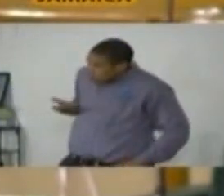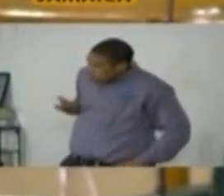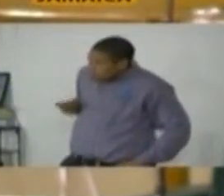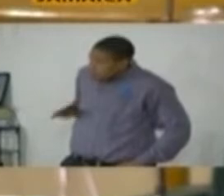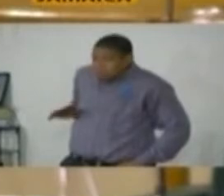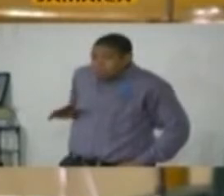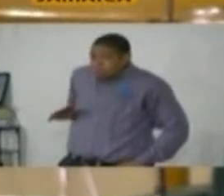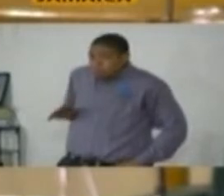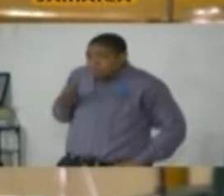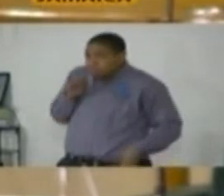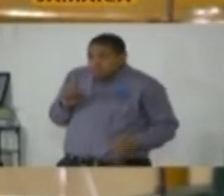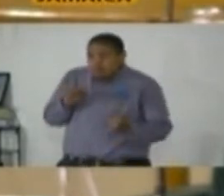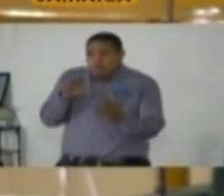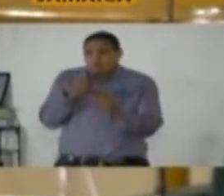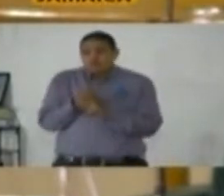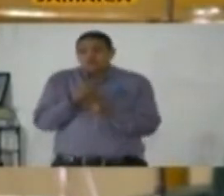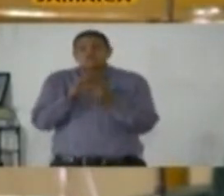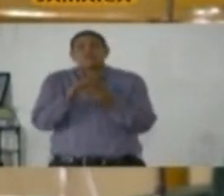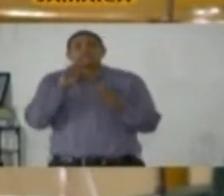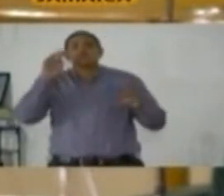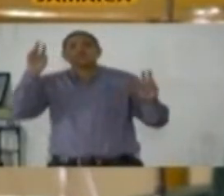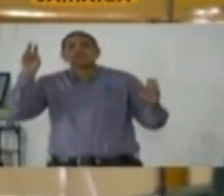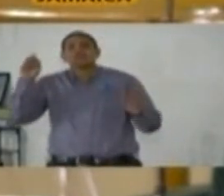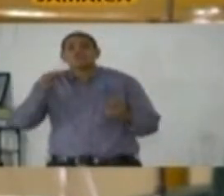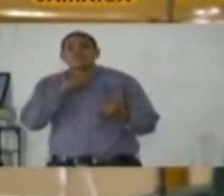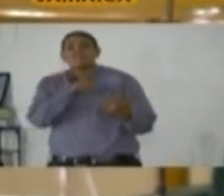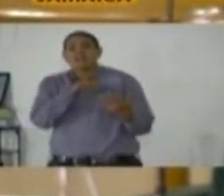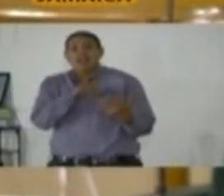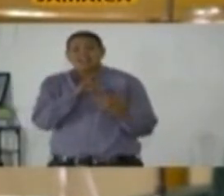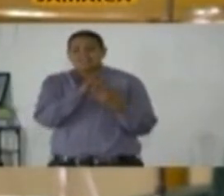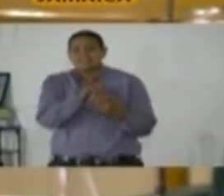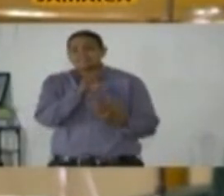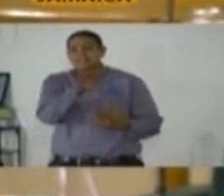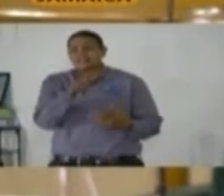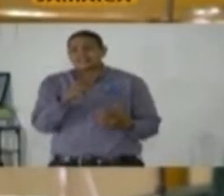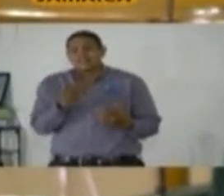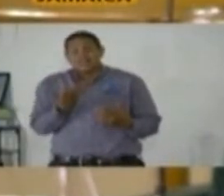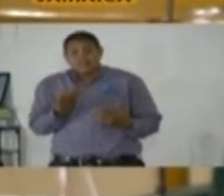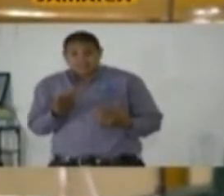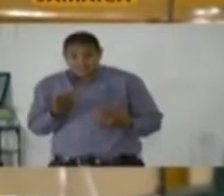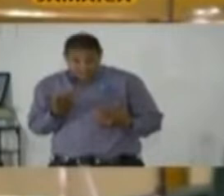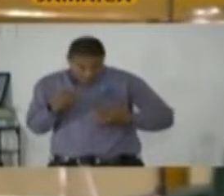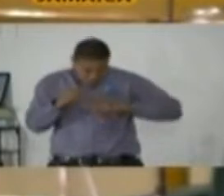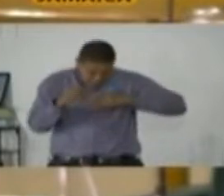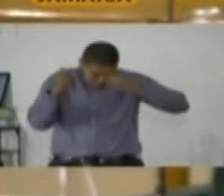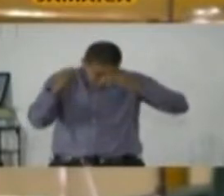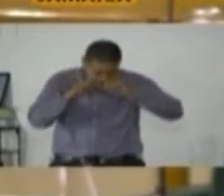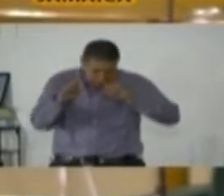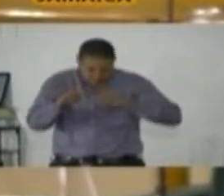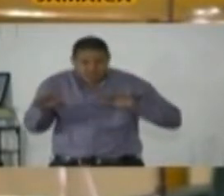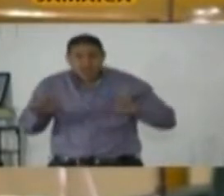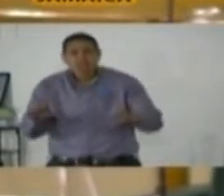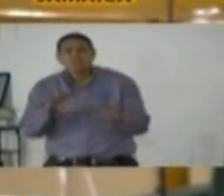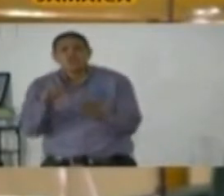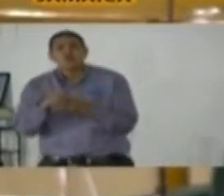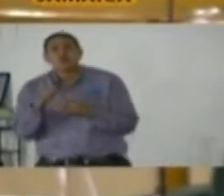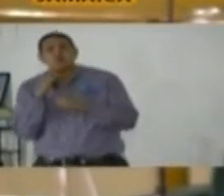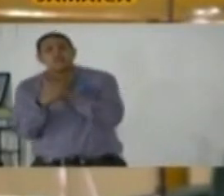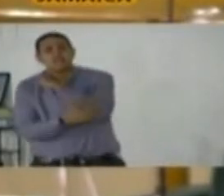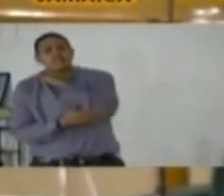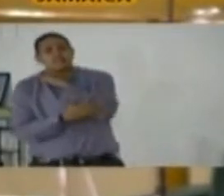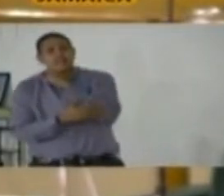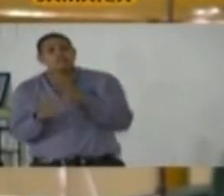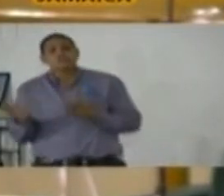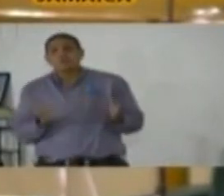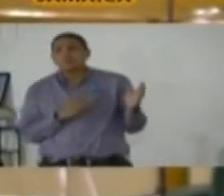holistic approach in addressing the issue of violence against children, which is reflected in a number of actions, including the National Plan of Action